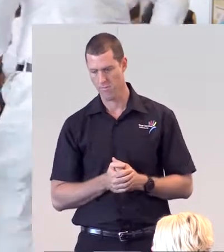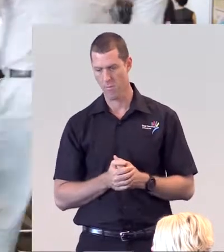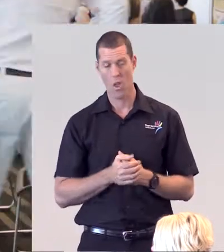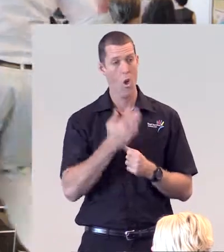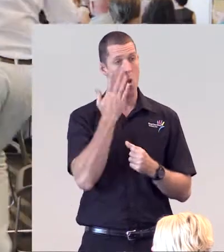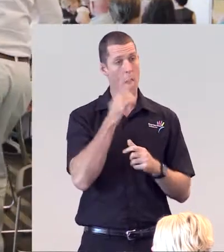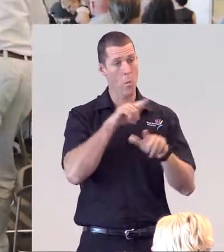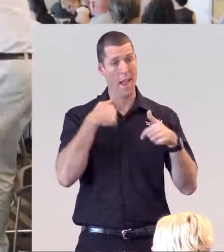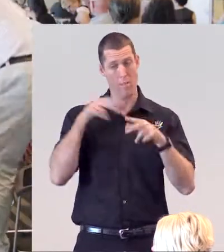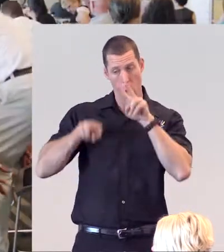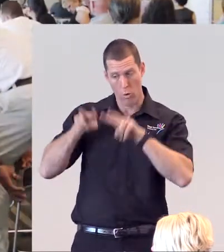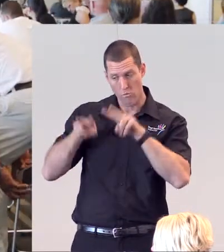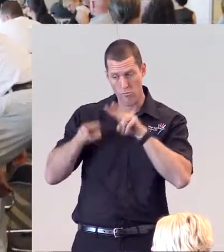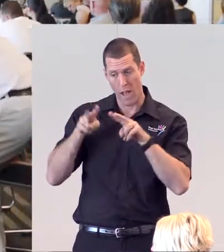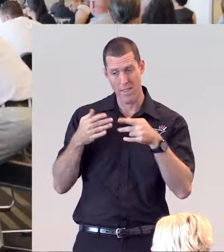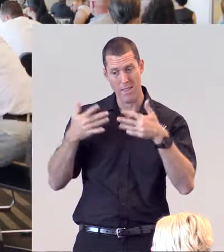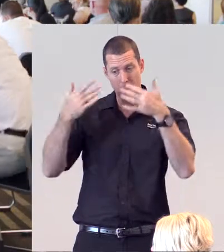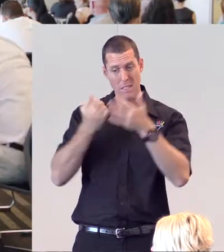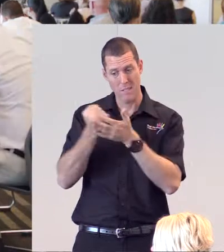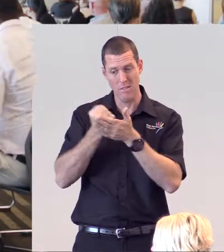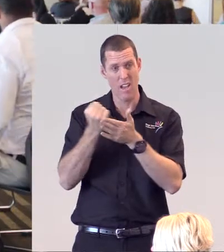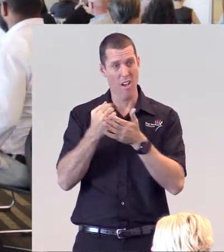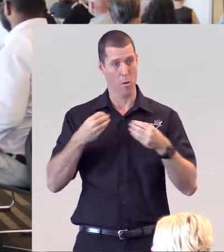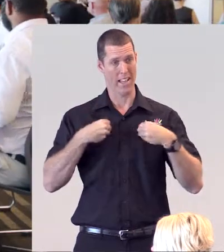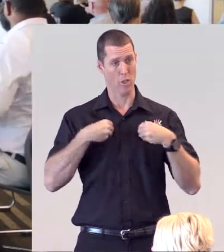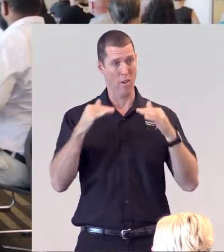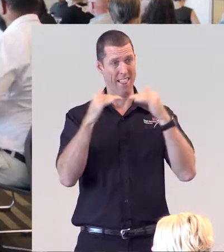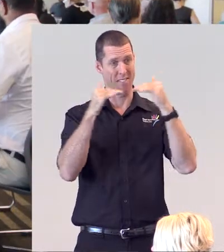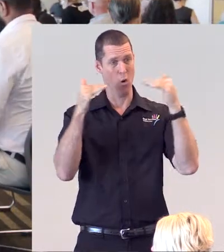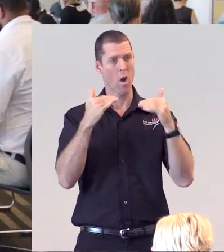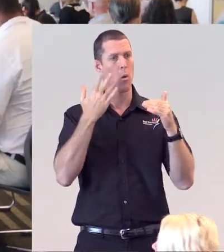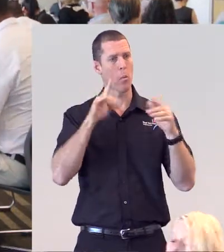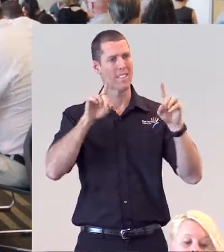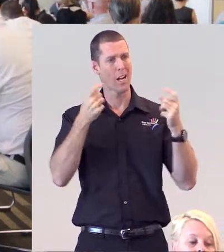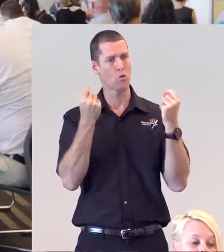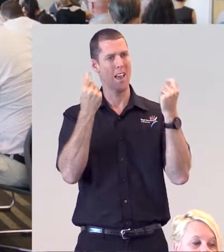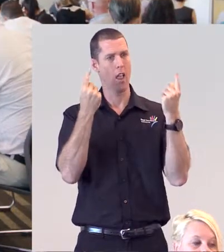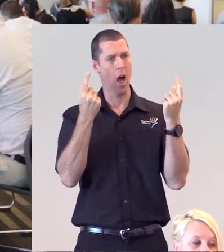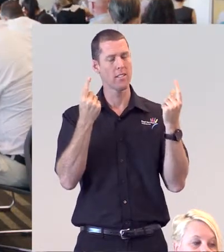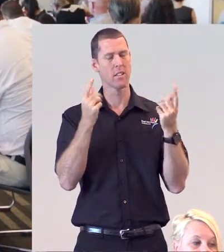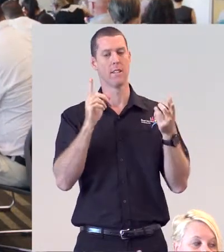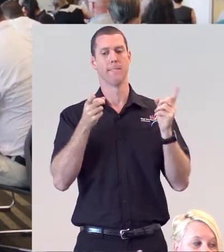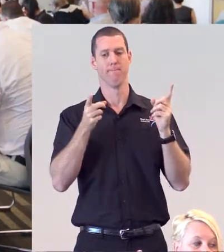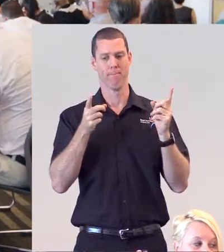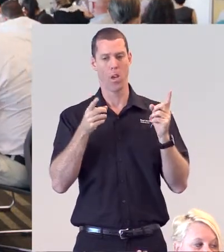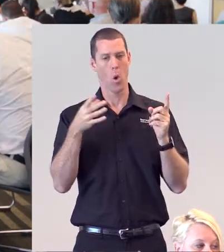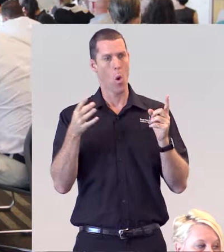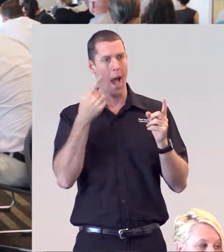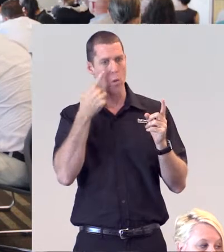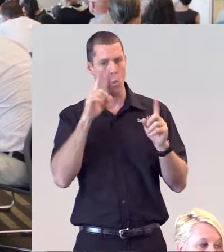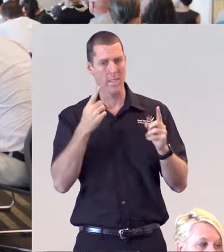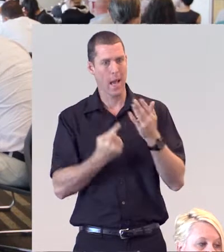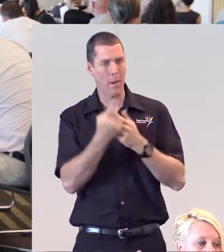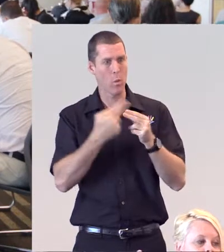When we look at this, and we're looking at it from our industry level, this is when we've started to realise that in order to look at what's happening with demand